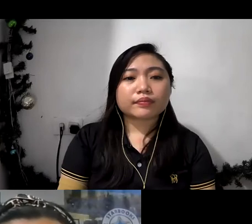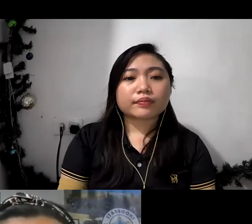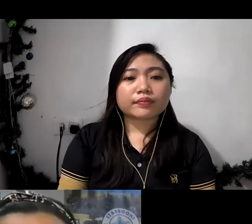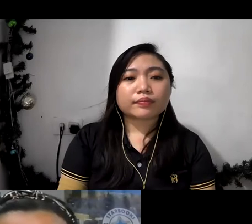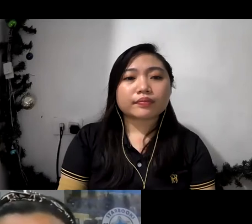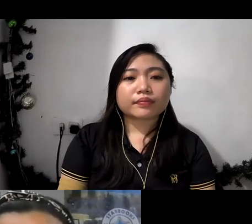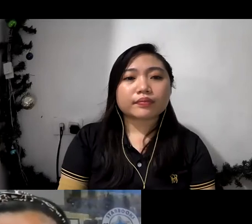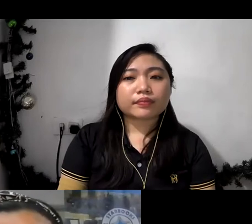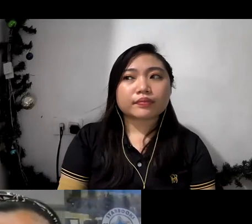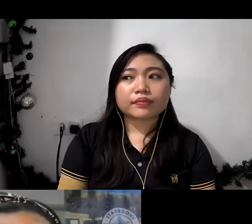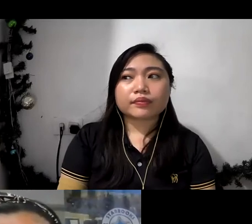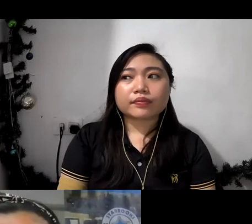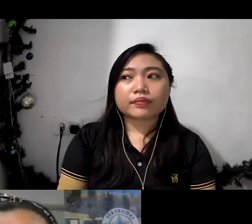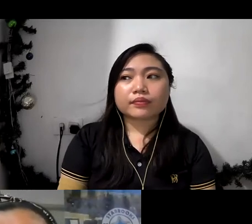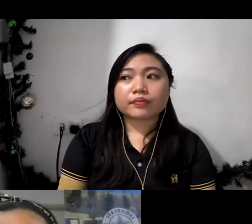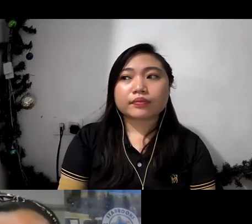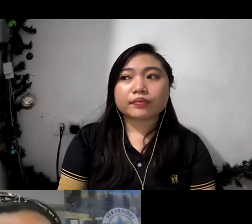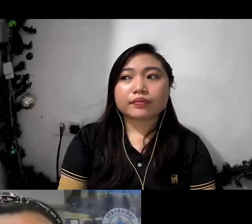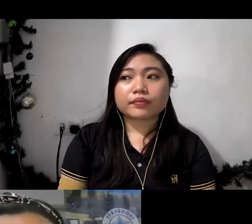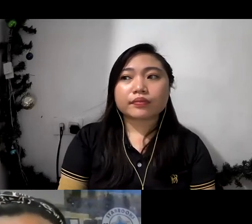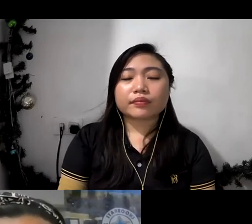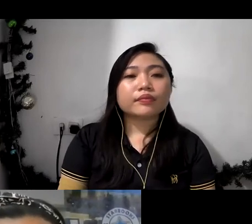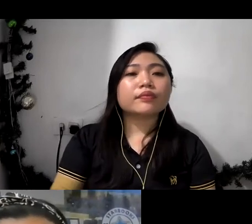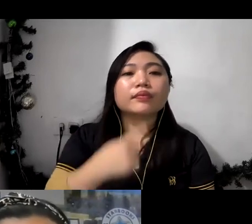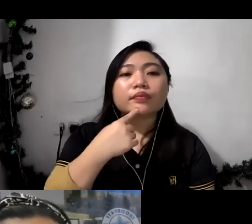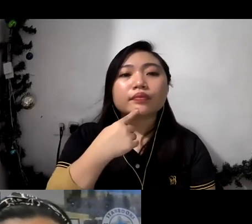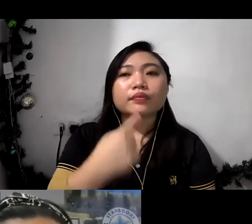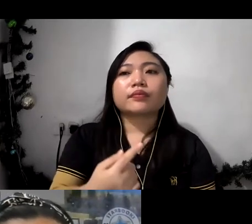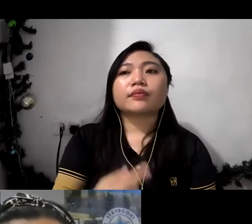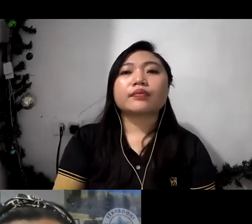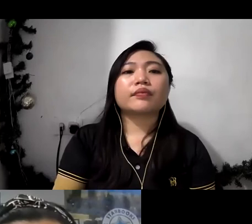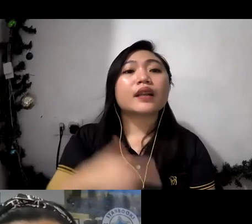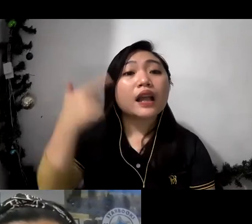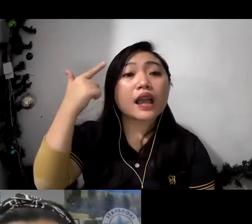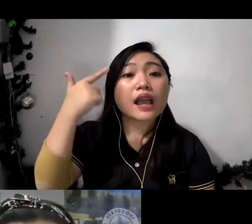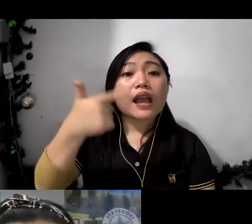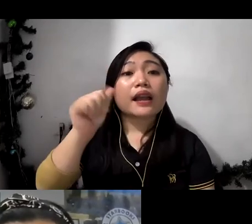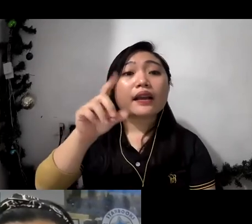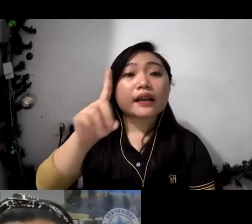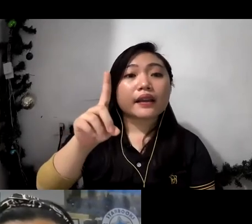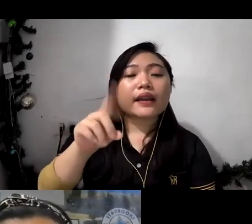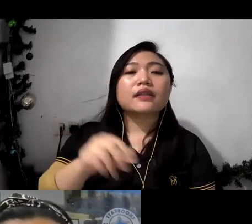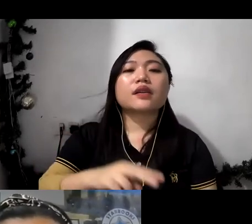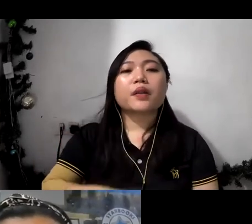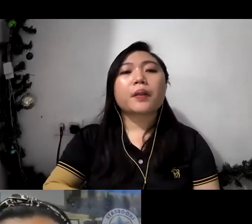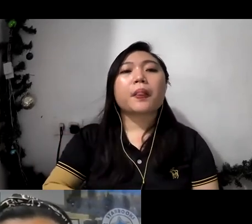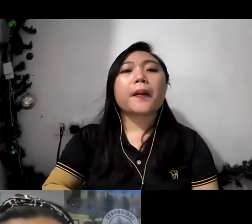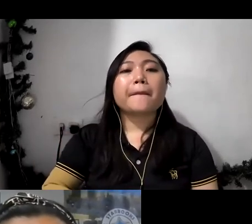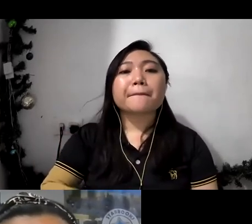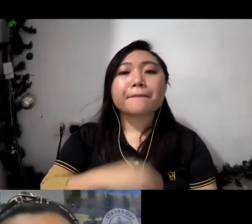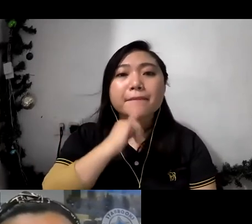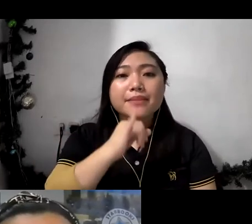po. Okay. Ang sinasabi po natin, God mainstreaming, yung ginagawa natin sa gobyerno, ay